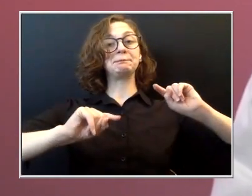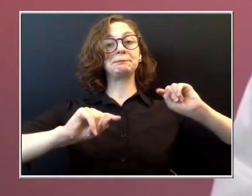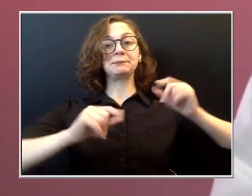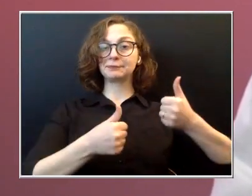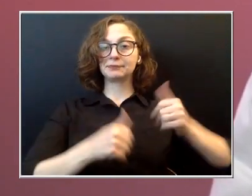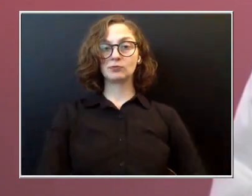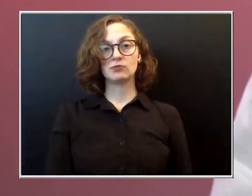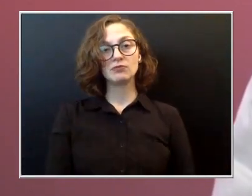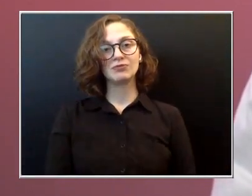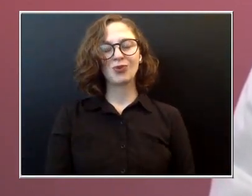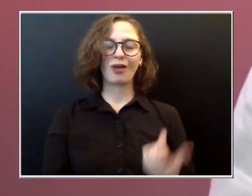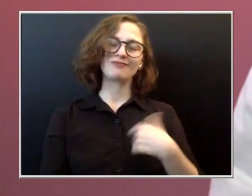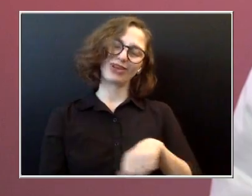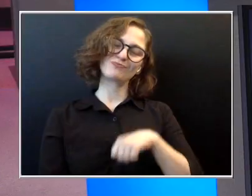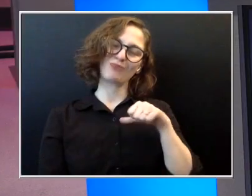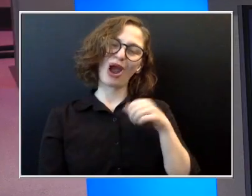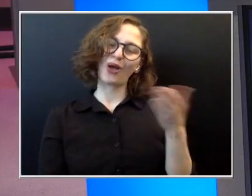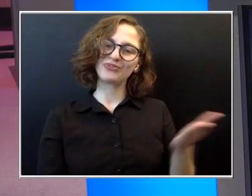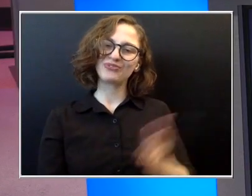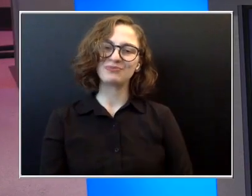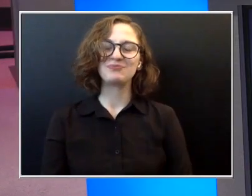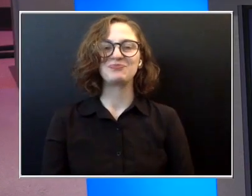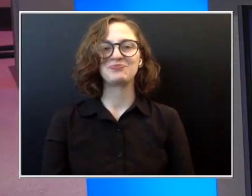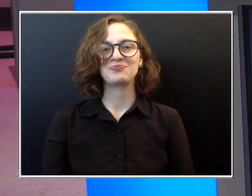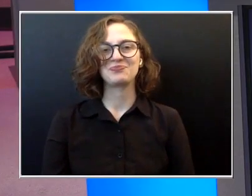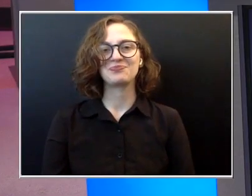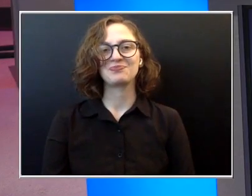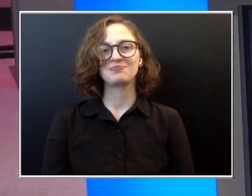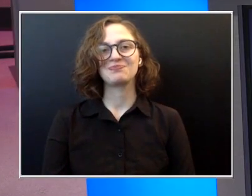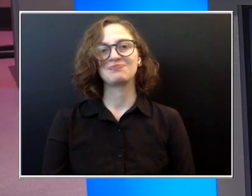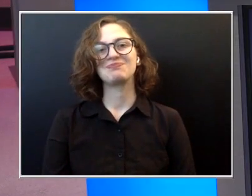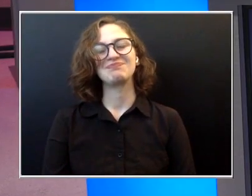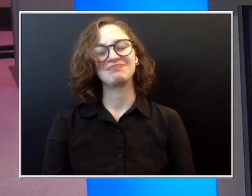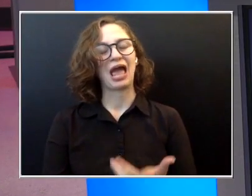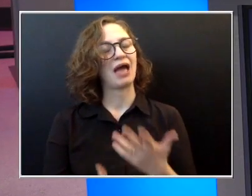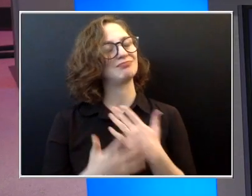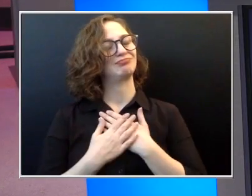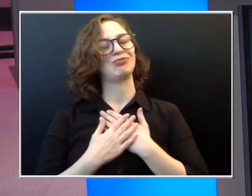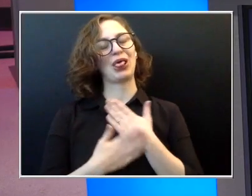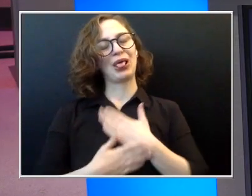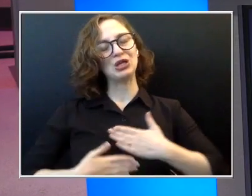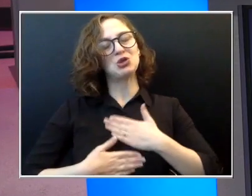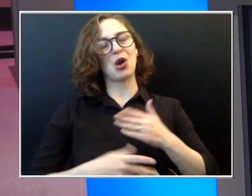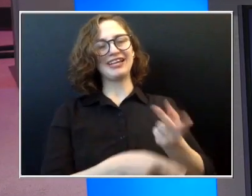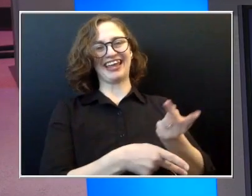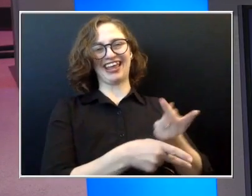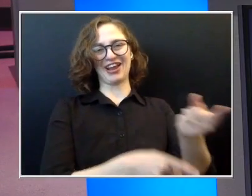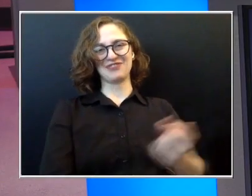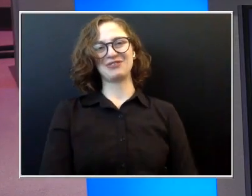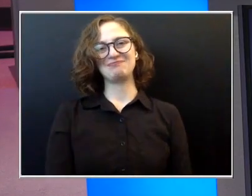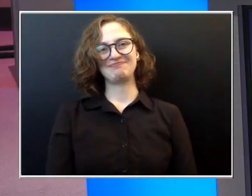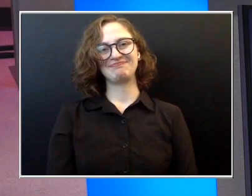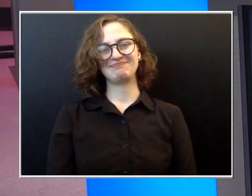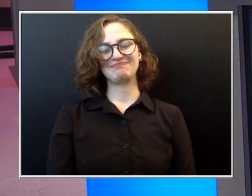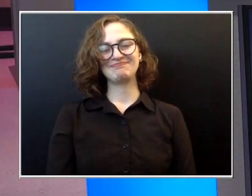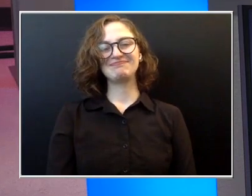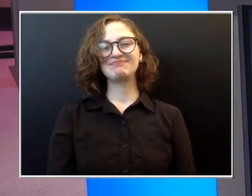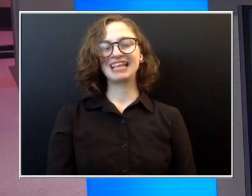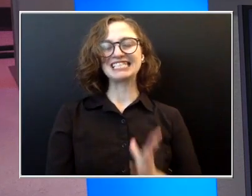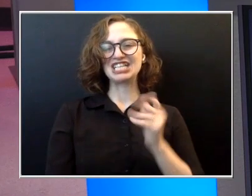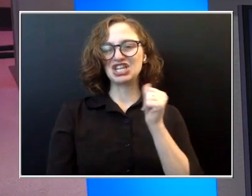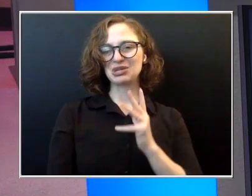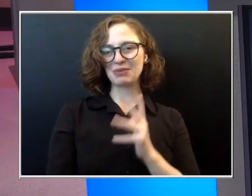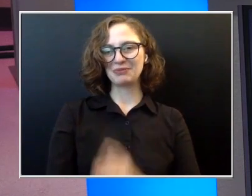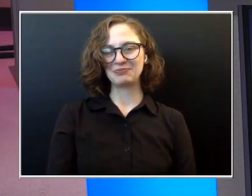proud of Rick. It's a privilege taking care of him. He's a gentleman. Rick, you get an A+ from